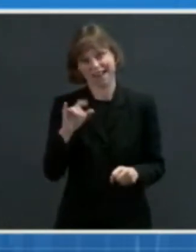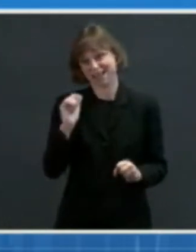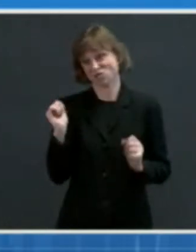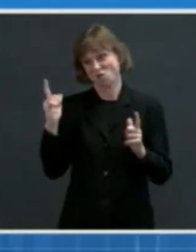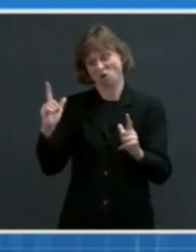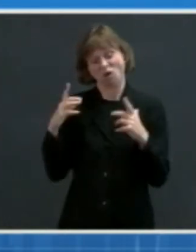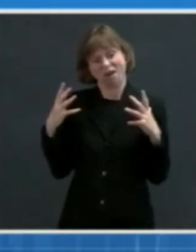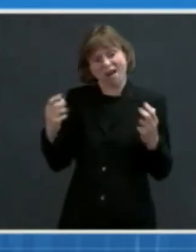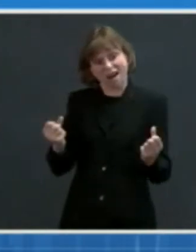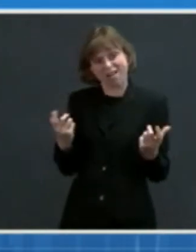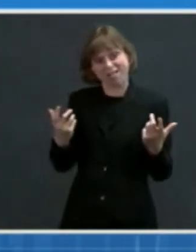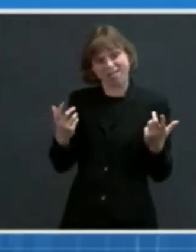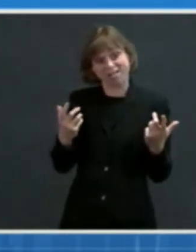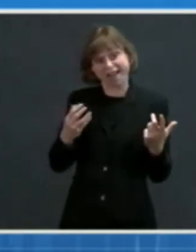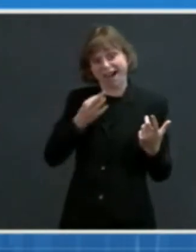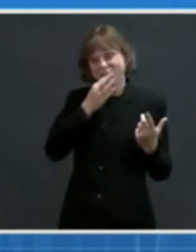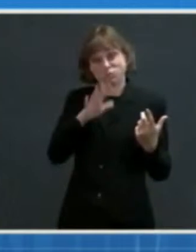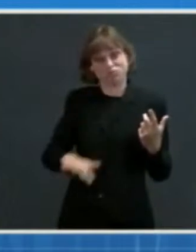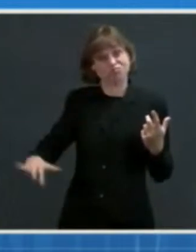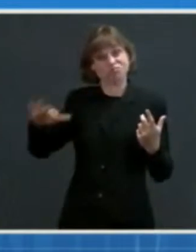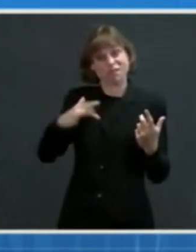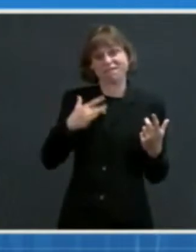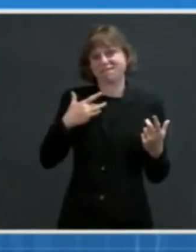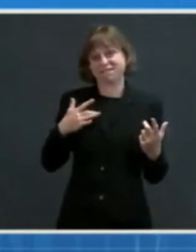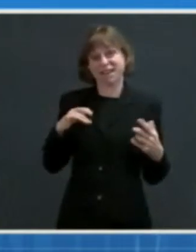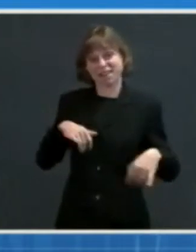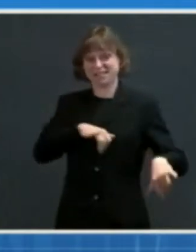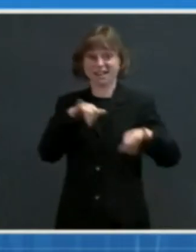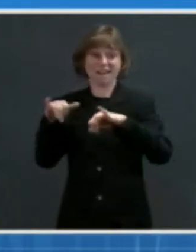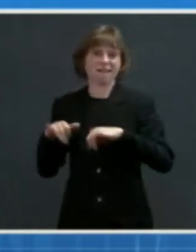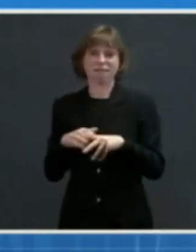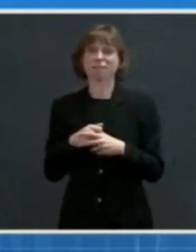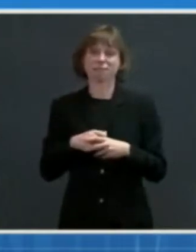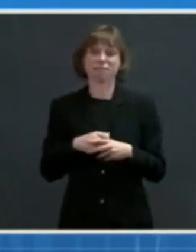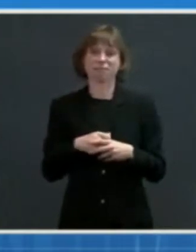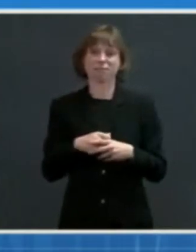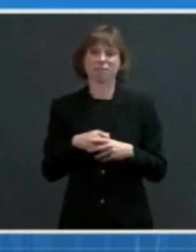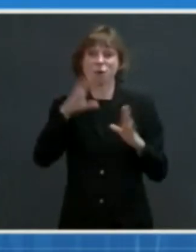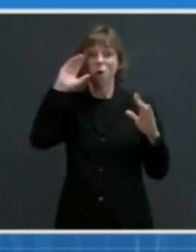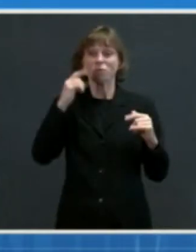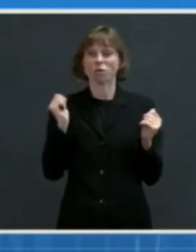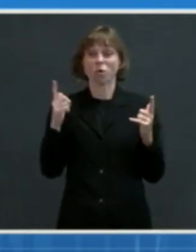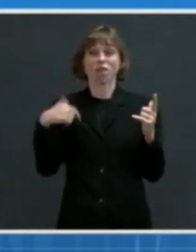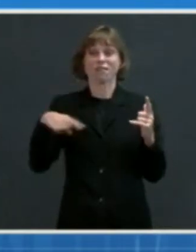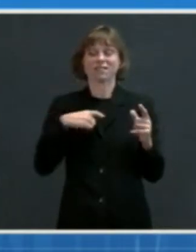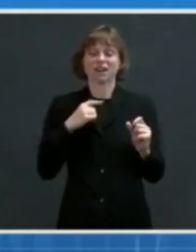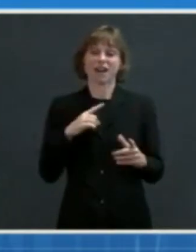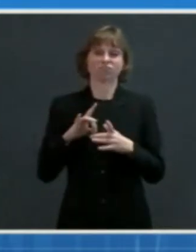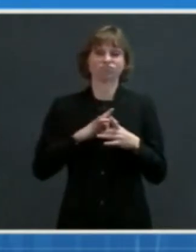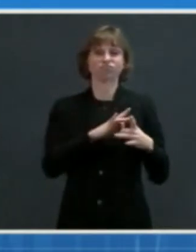hopefully the country will continue to rally together in this front. I want to thank